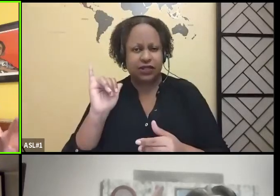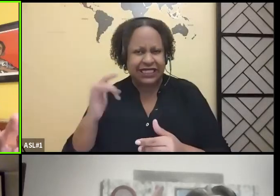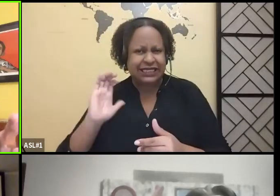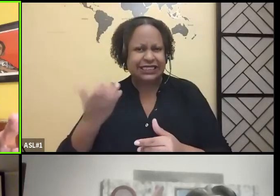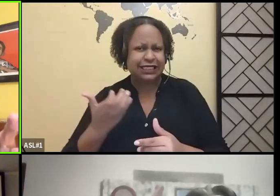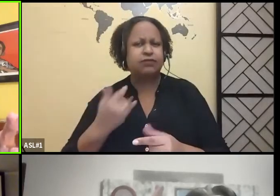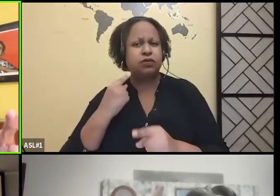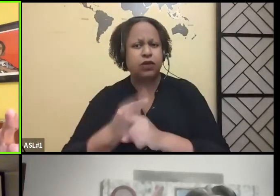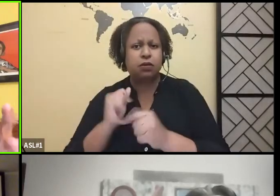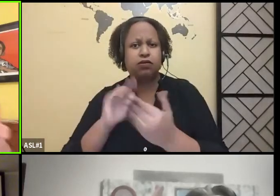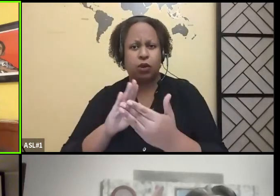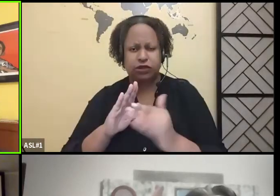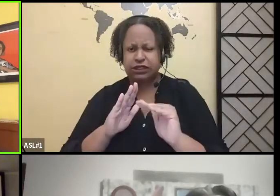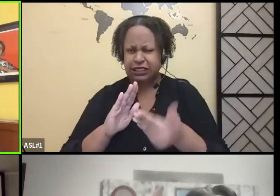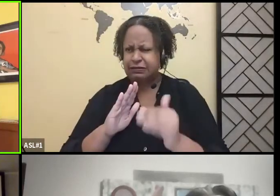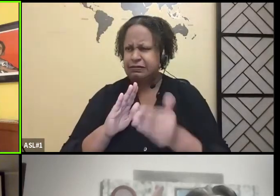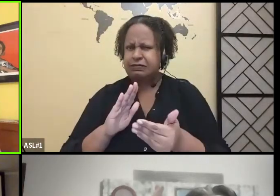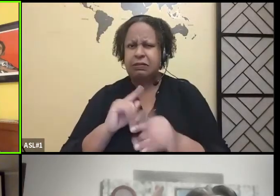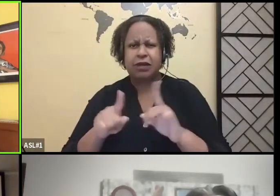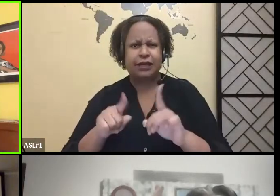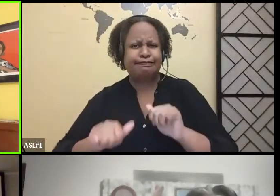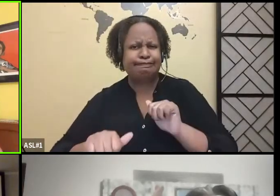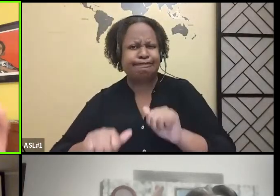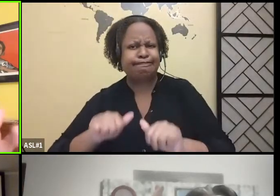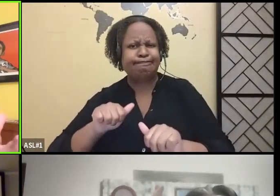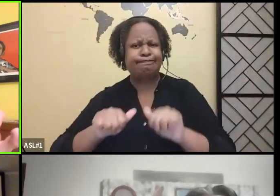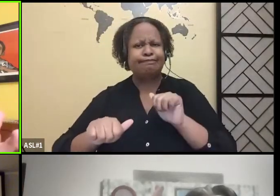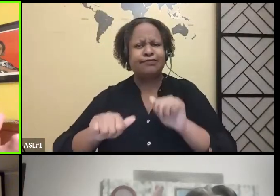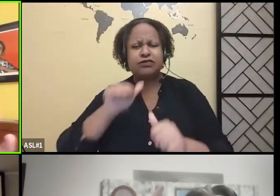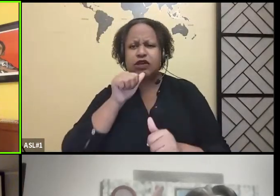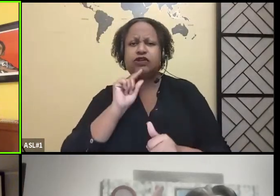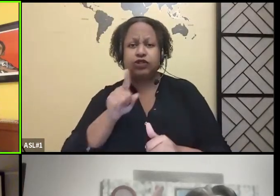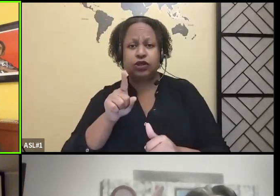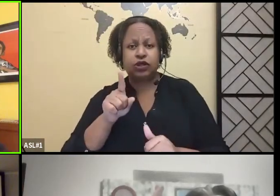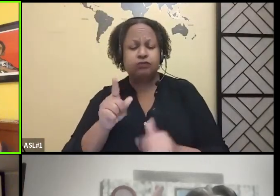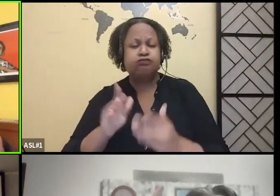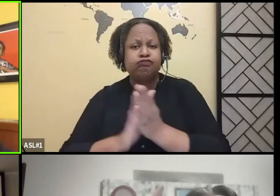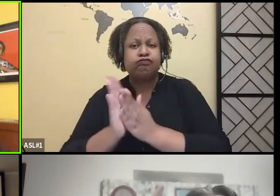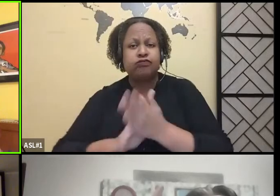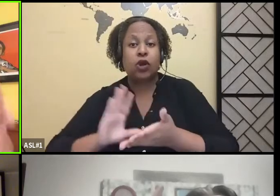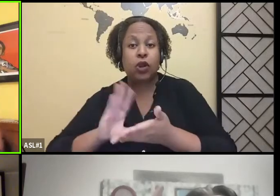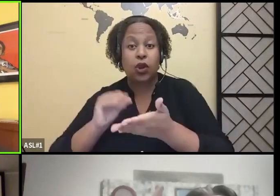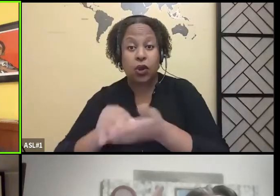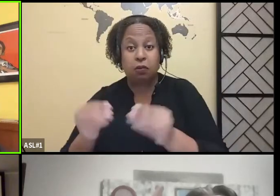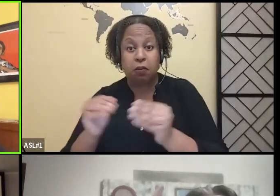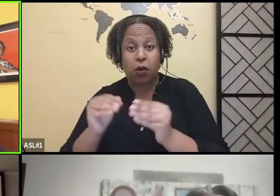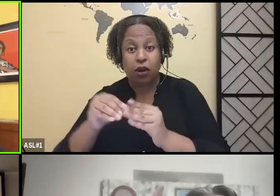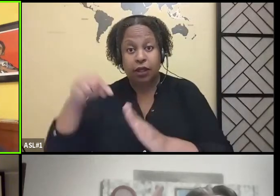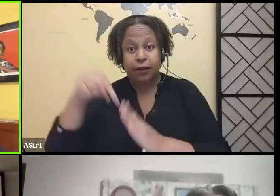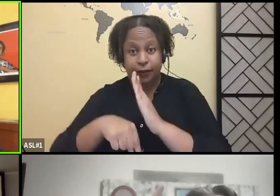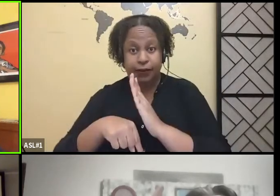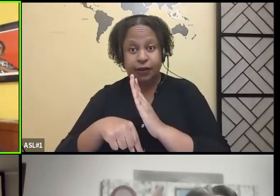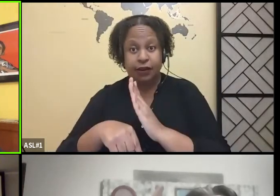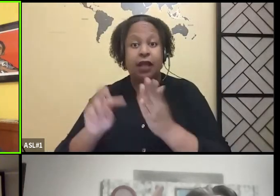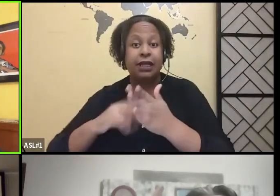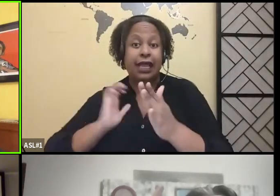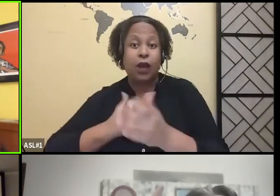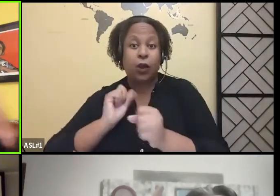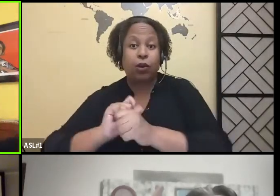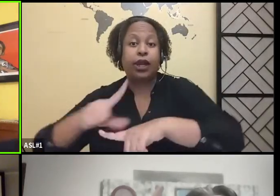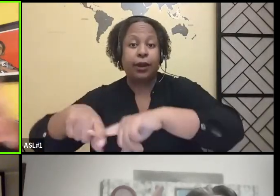the right thing, but we actually think we want to learn more. So let's like slow down for